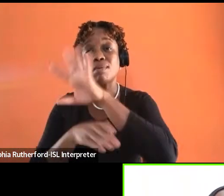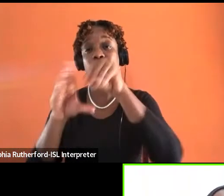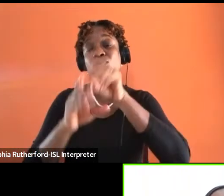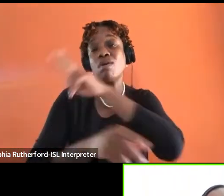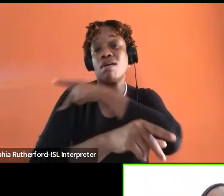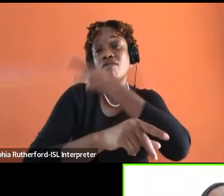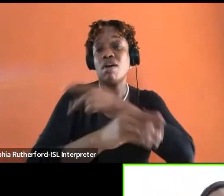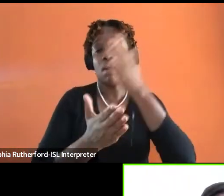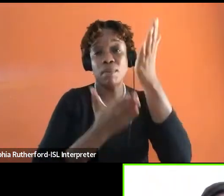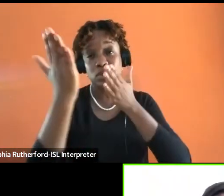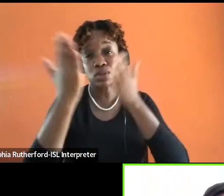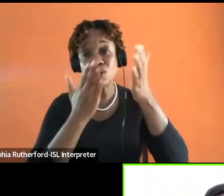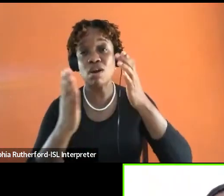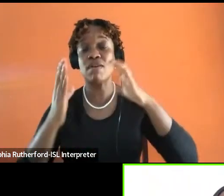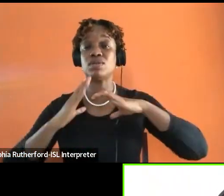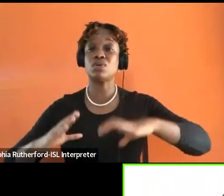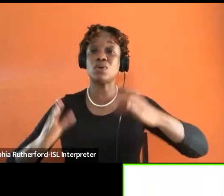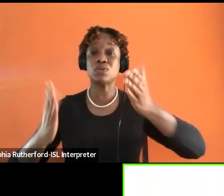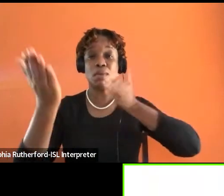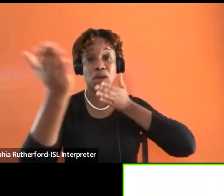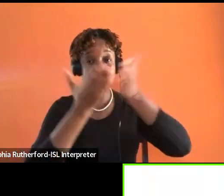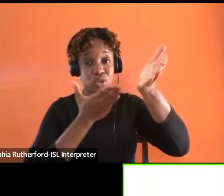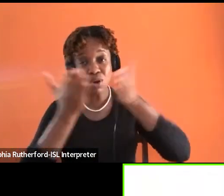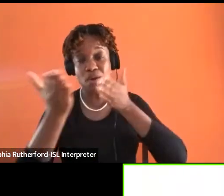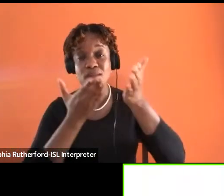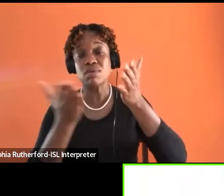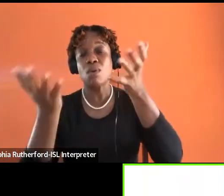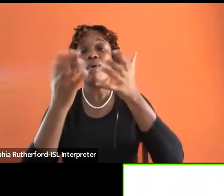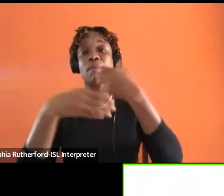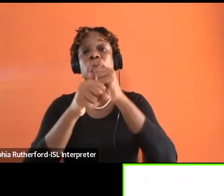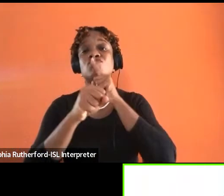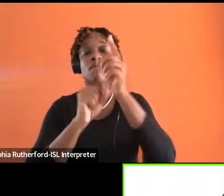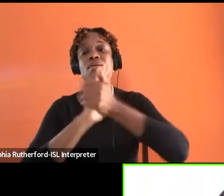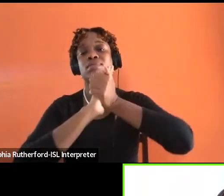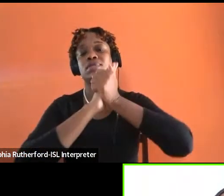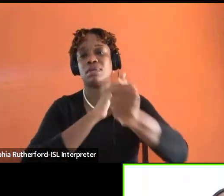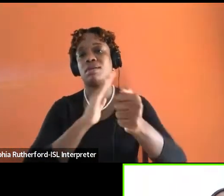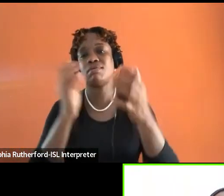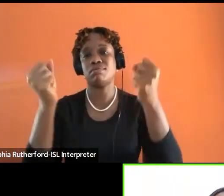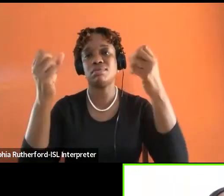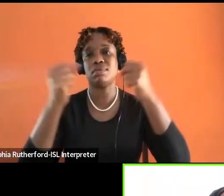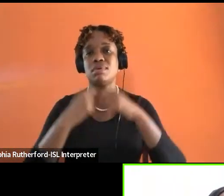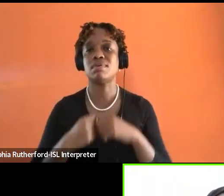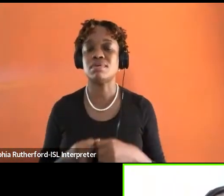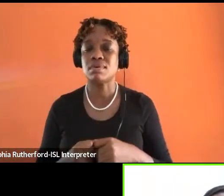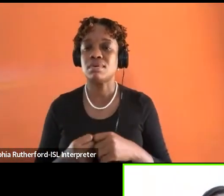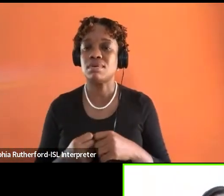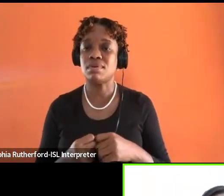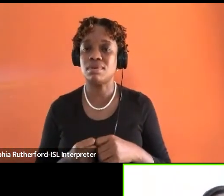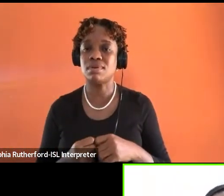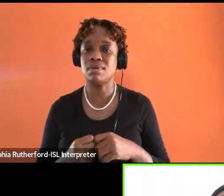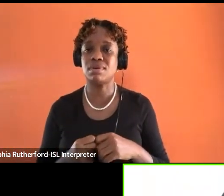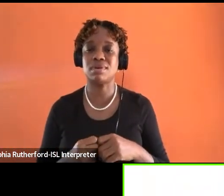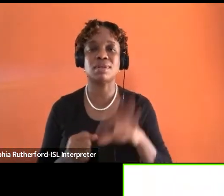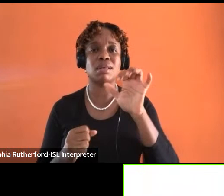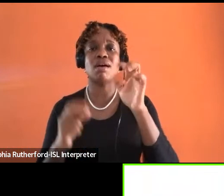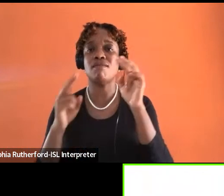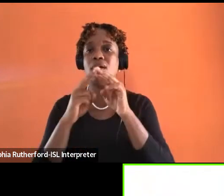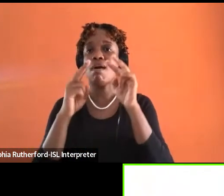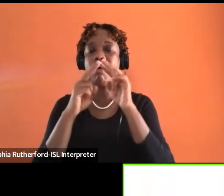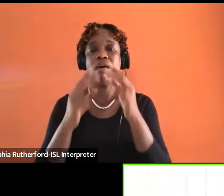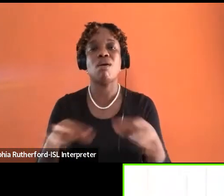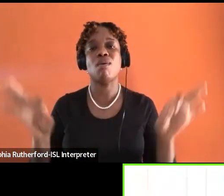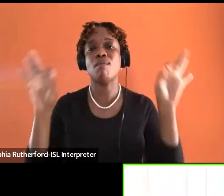customer service representatives competent in sign language. So this is very important, as we have